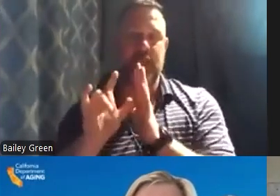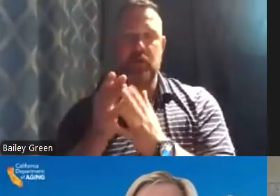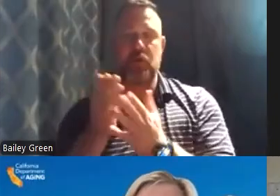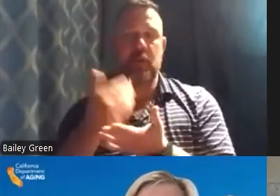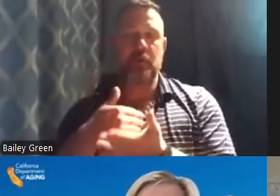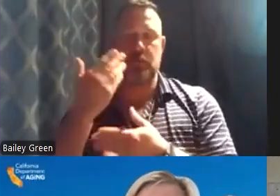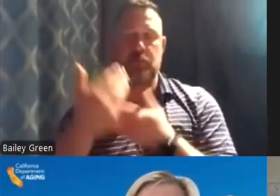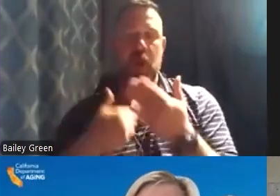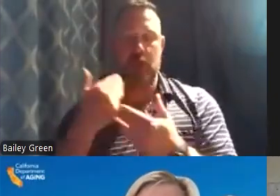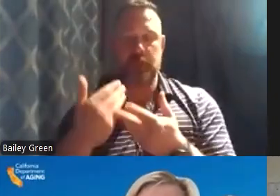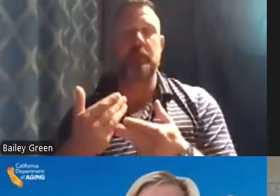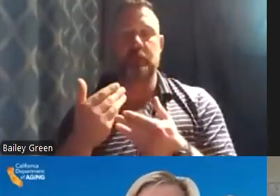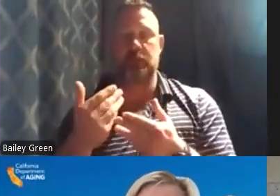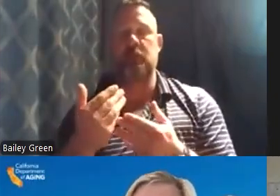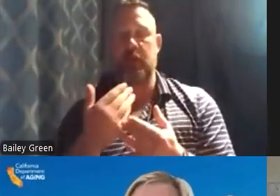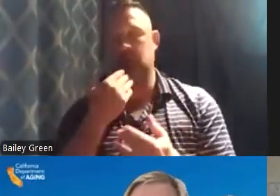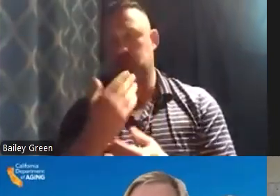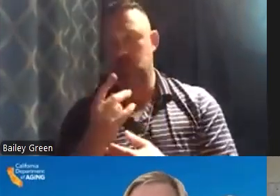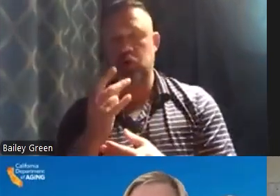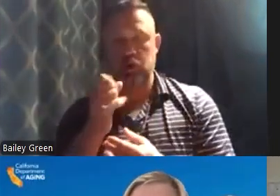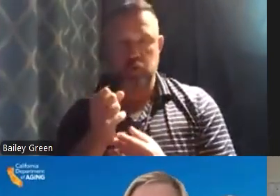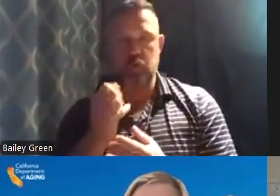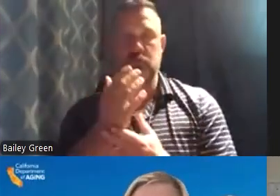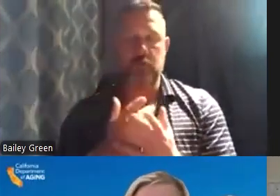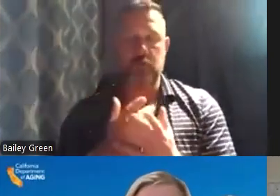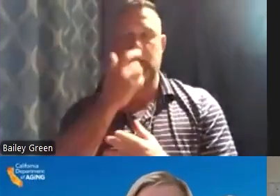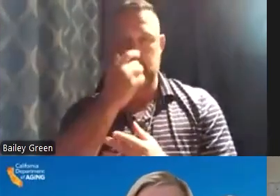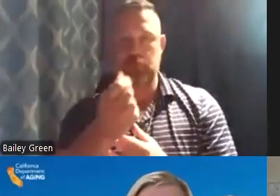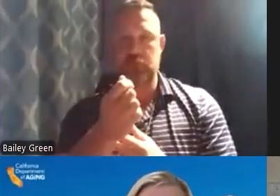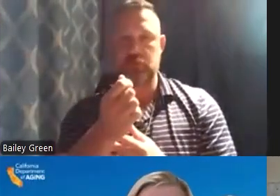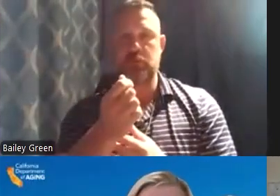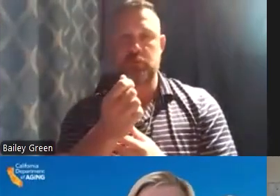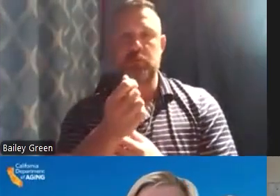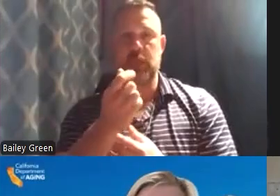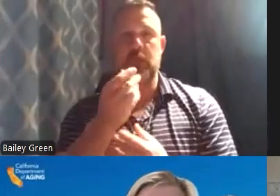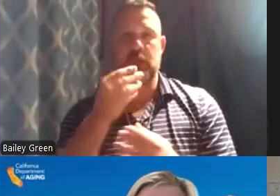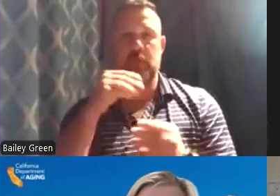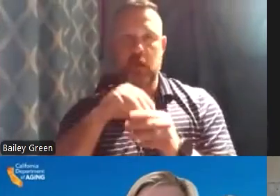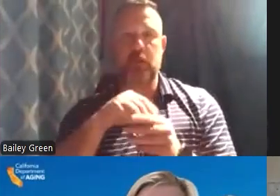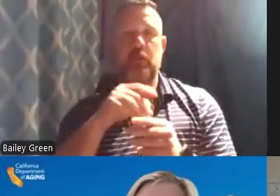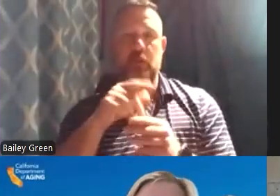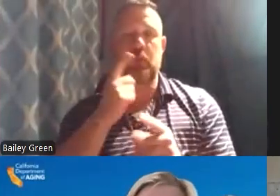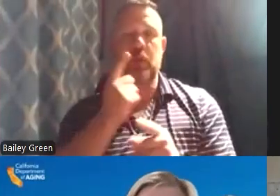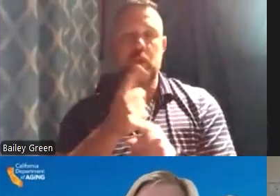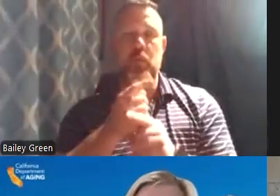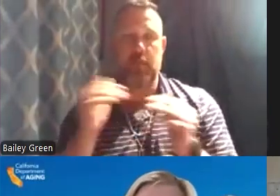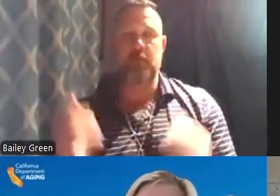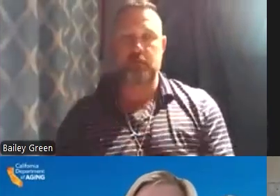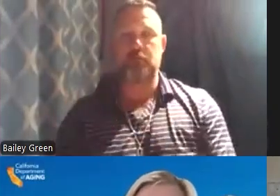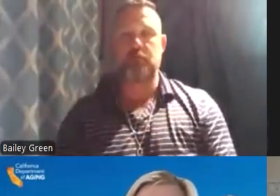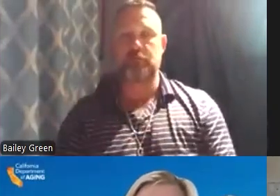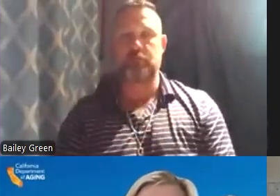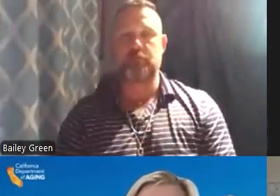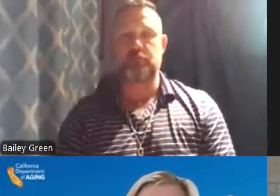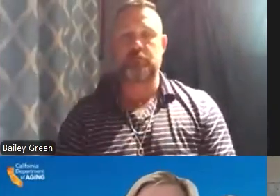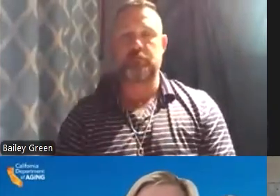process, but a little bit of good news that there is some interest in funding them at adequate levels. So, and I think